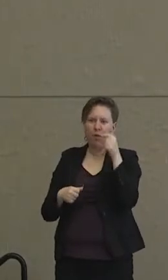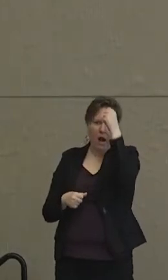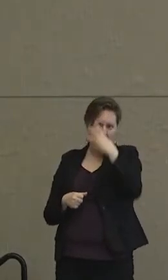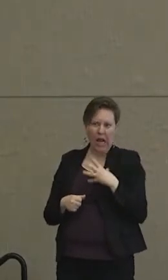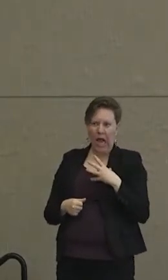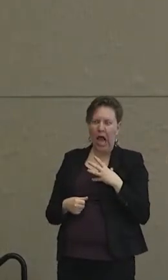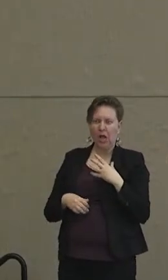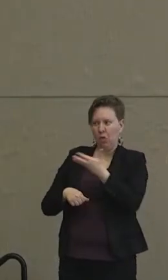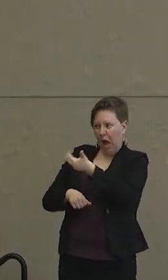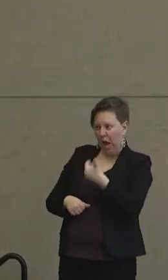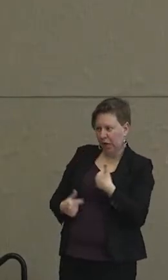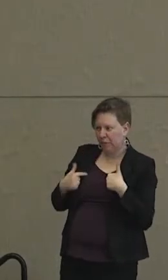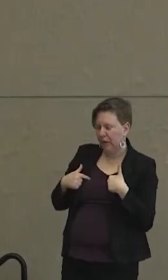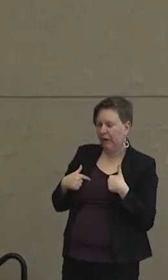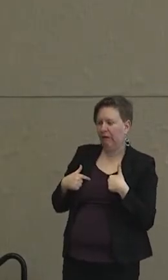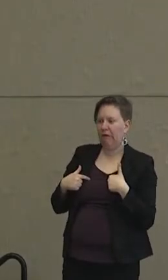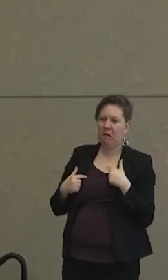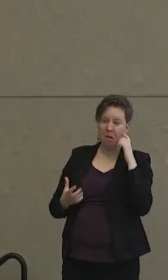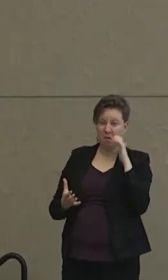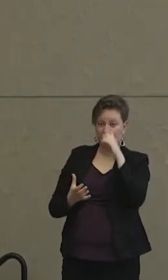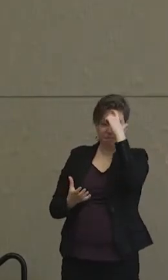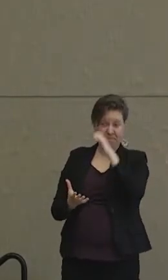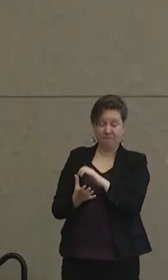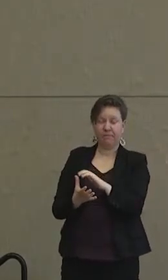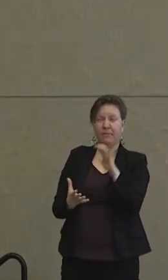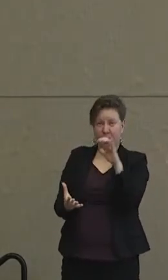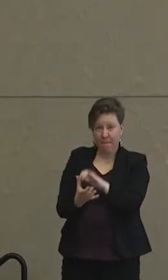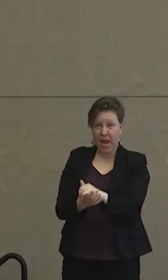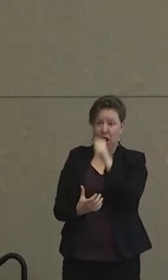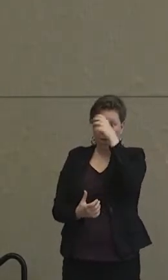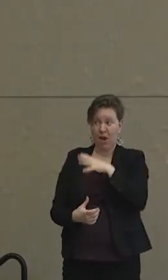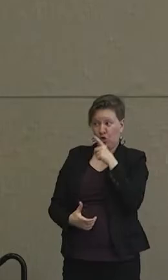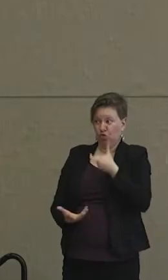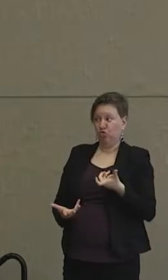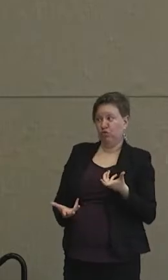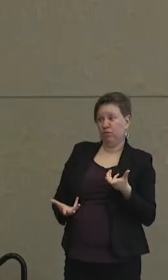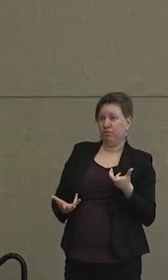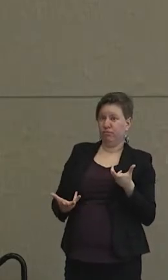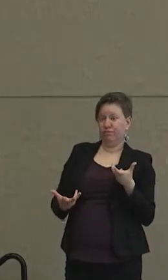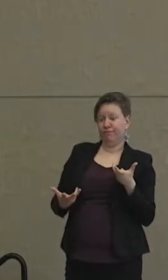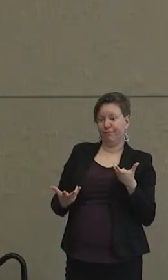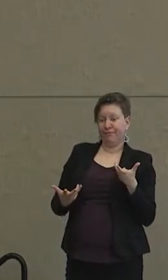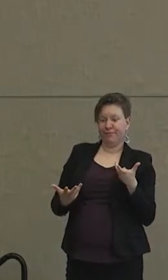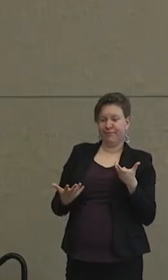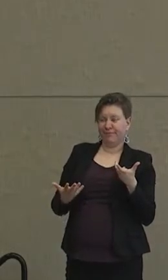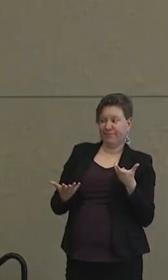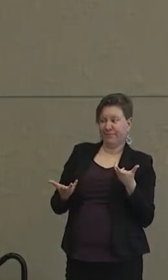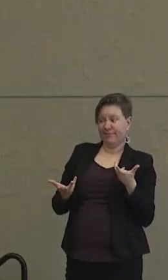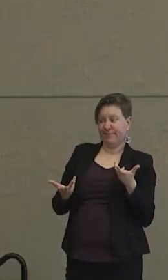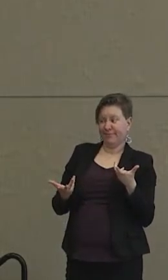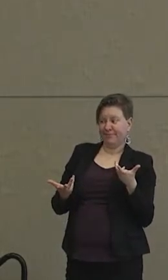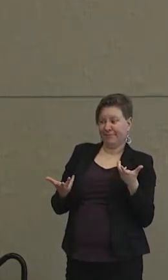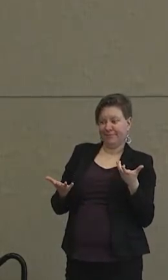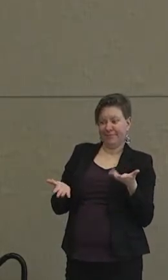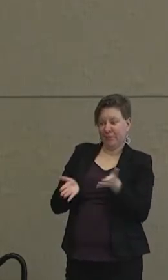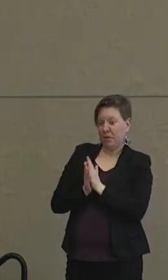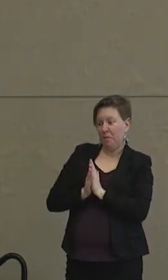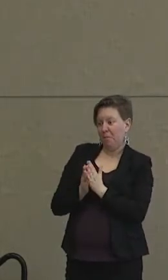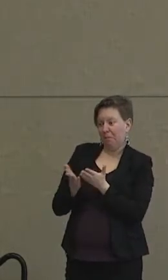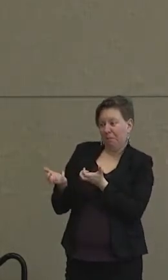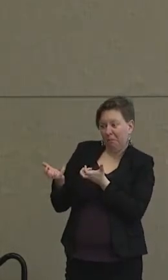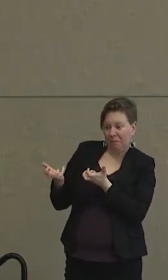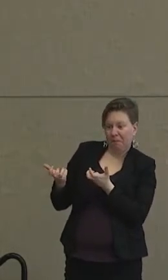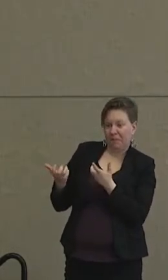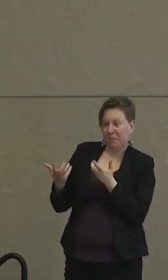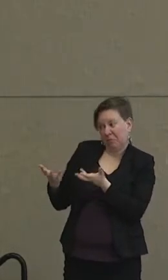guy who a married man who propositioned me as a 13-year-old boy. I never thought about